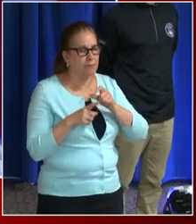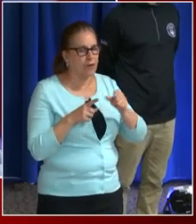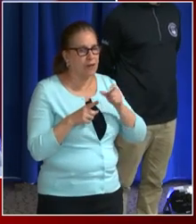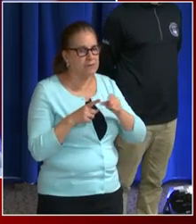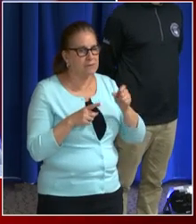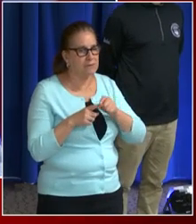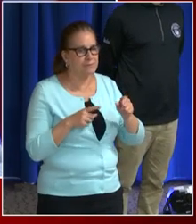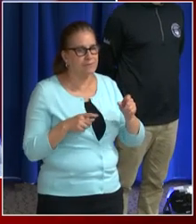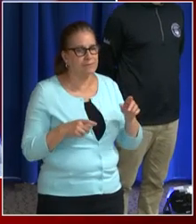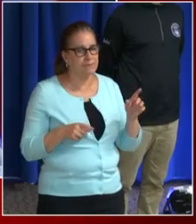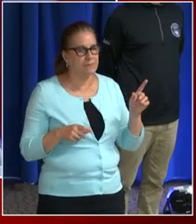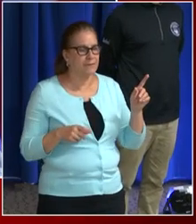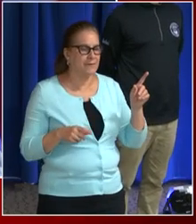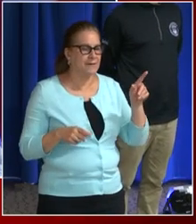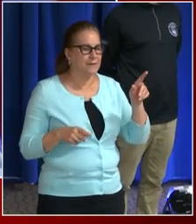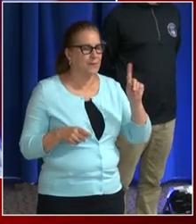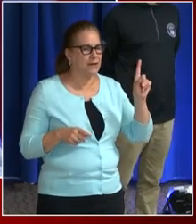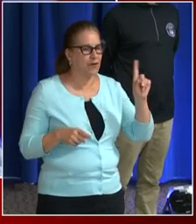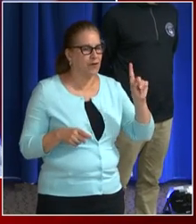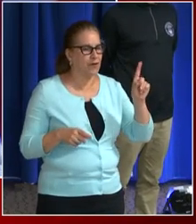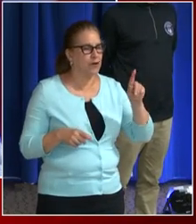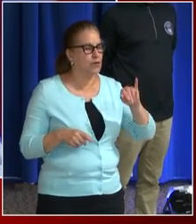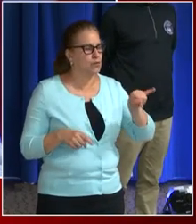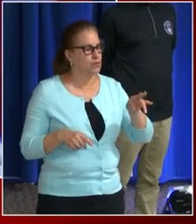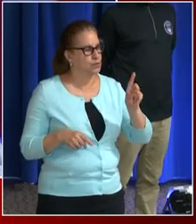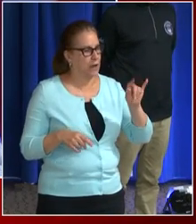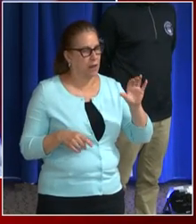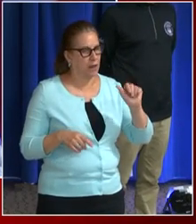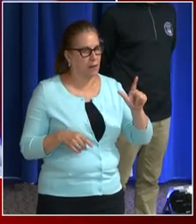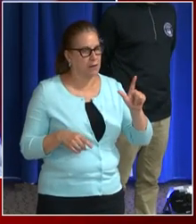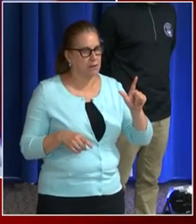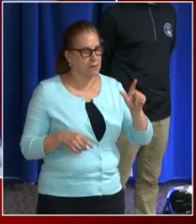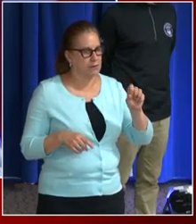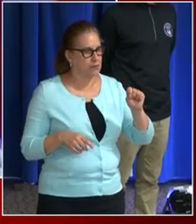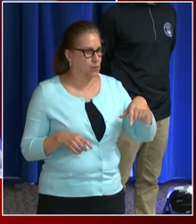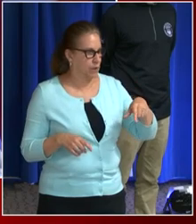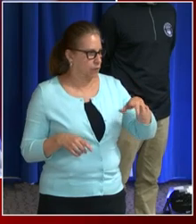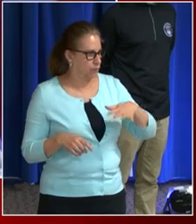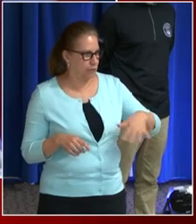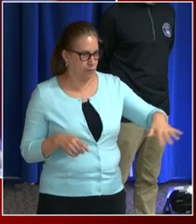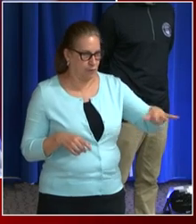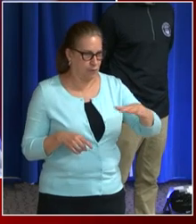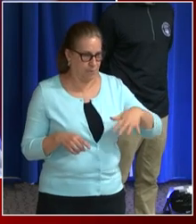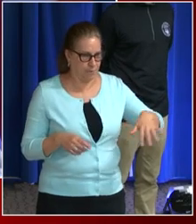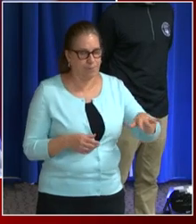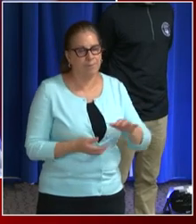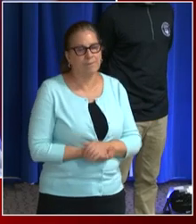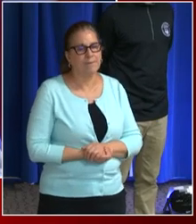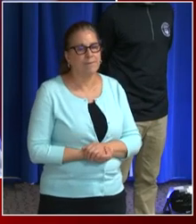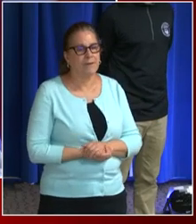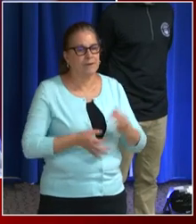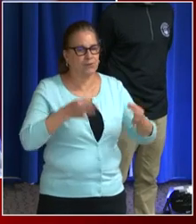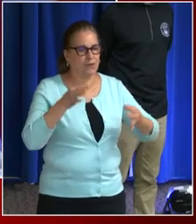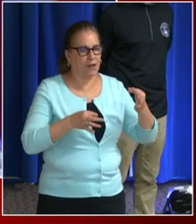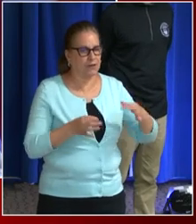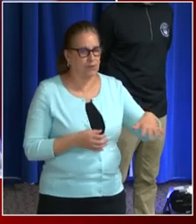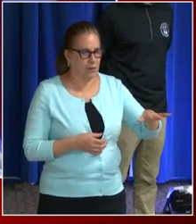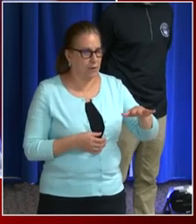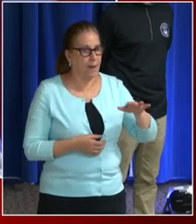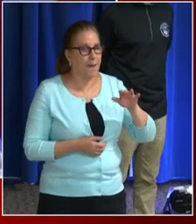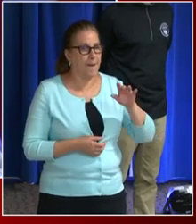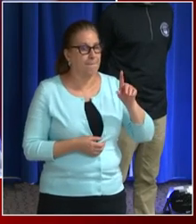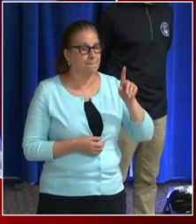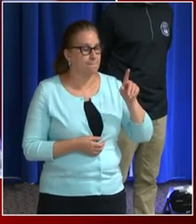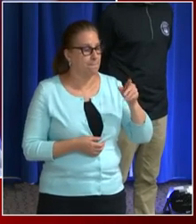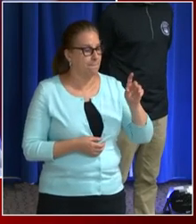munitions in the area around Judiciary. And that was pepper balls and pepper spray. Pepper spray, CS gas